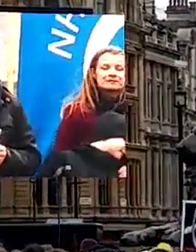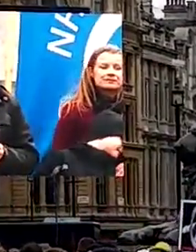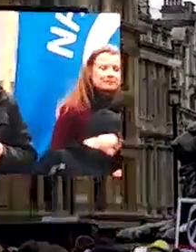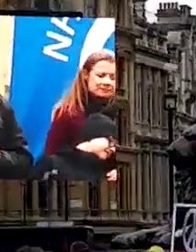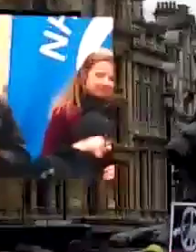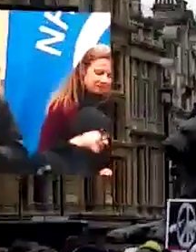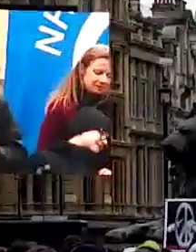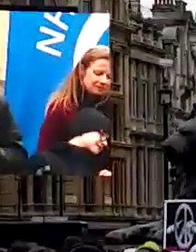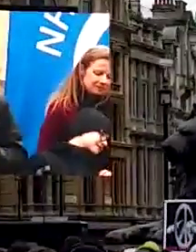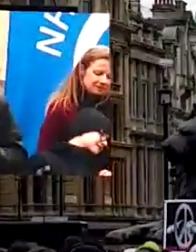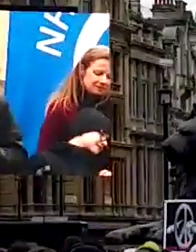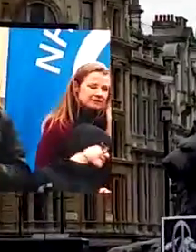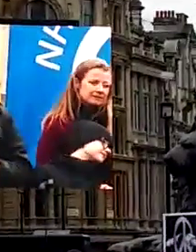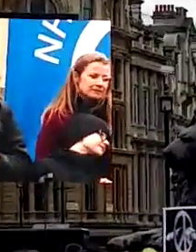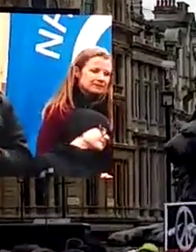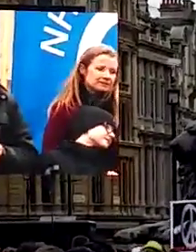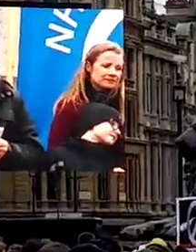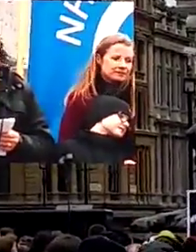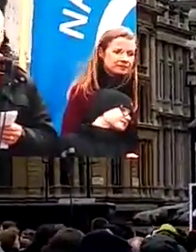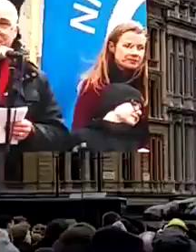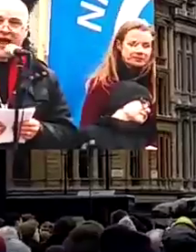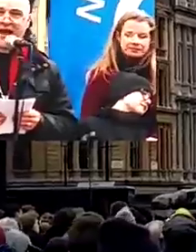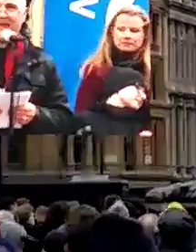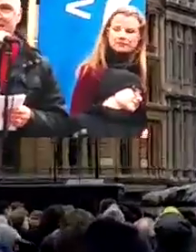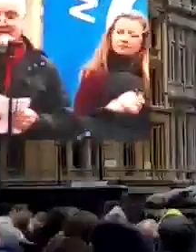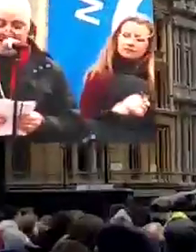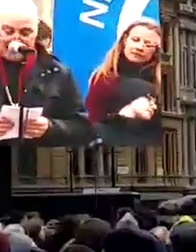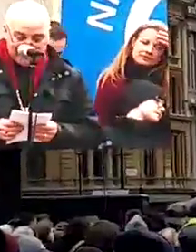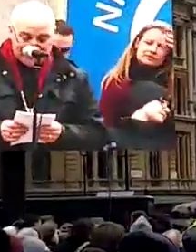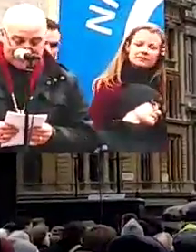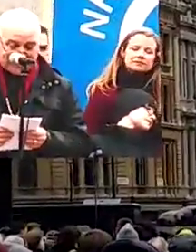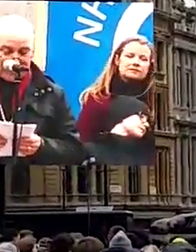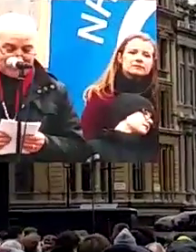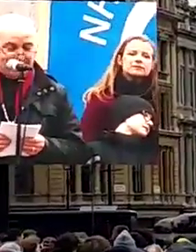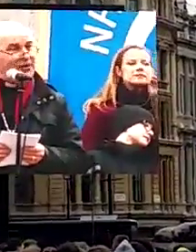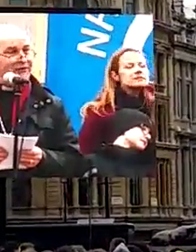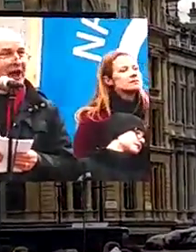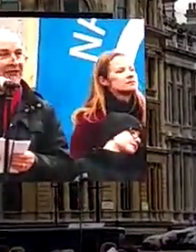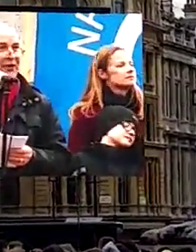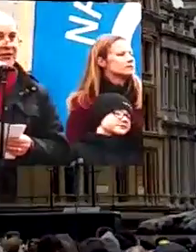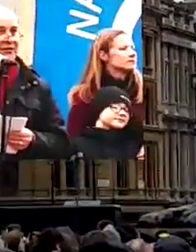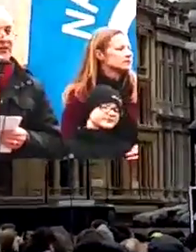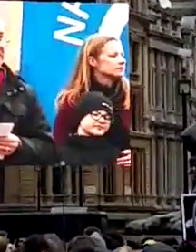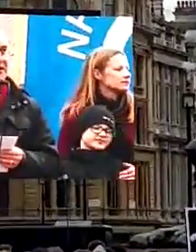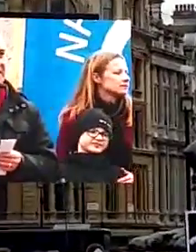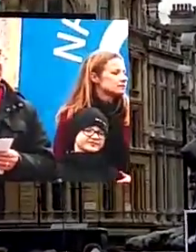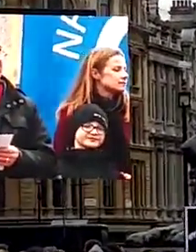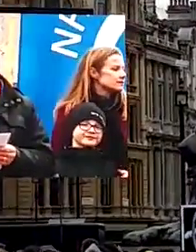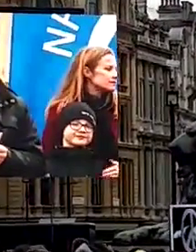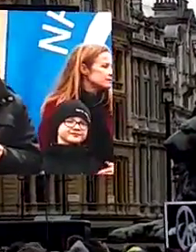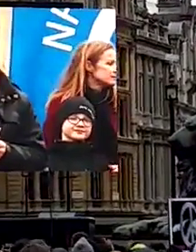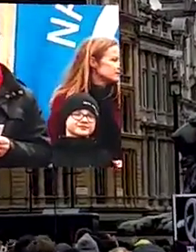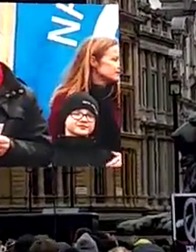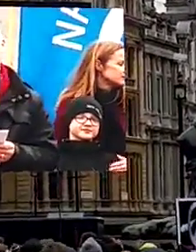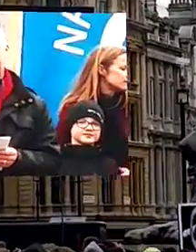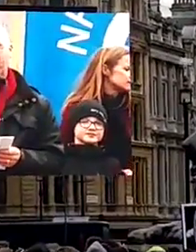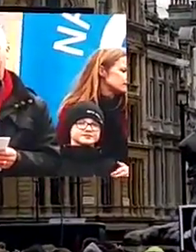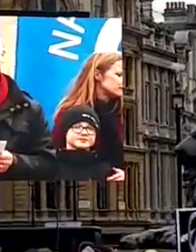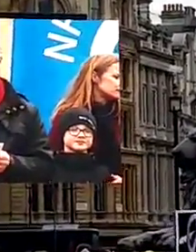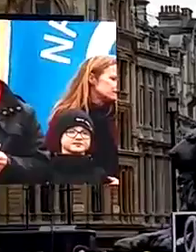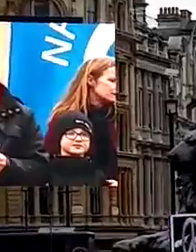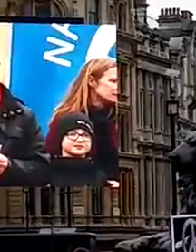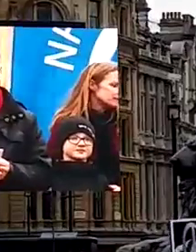Blessed are the peacemakers. Theirs is the kingdom of heaven. And as